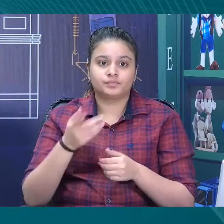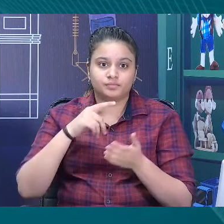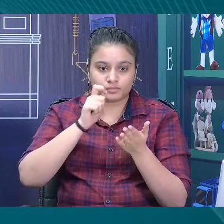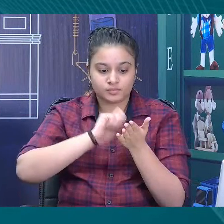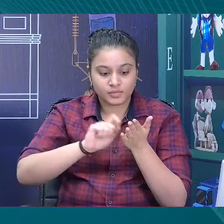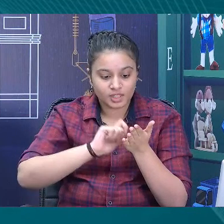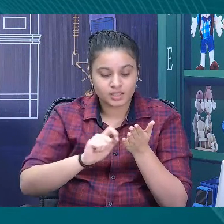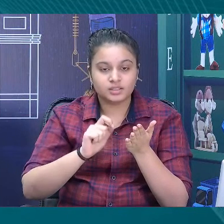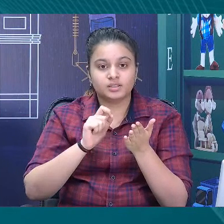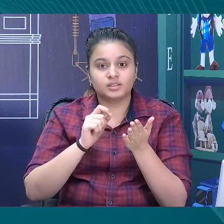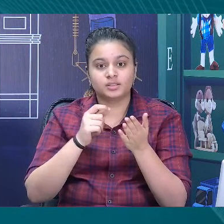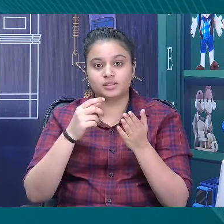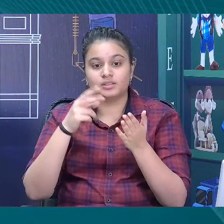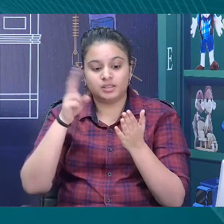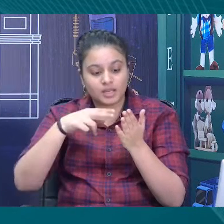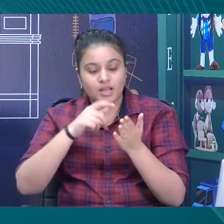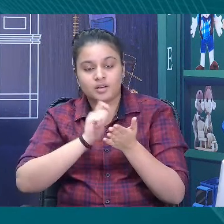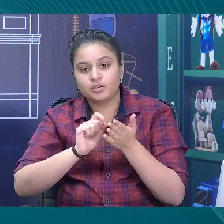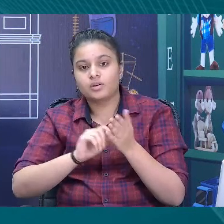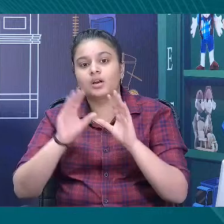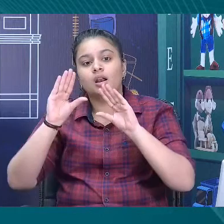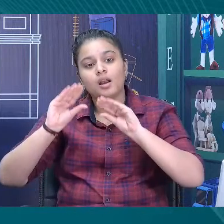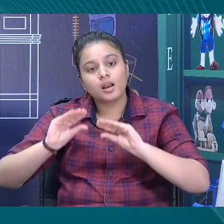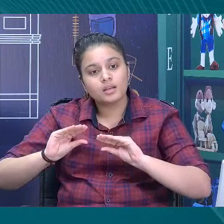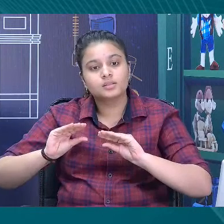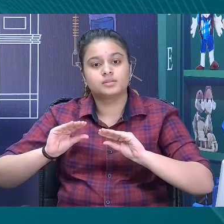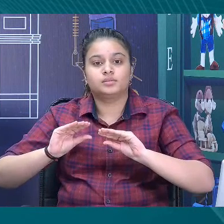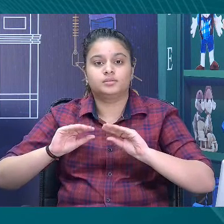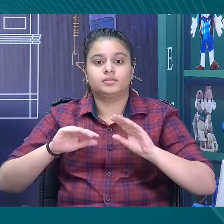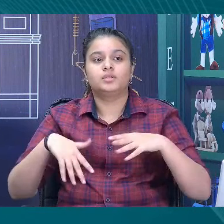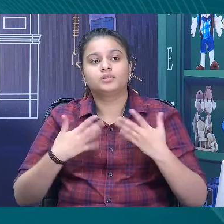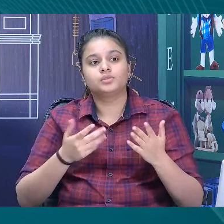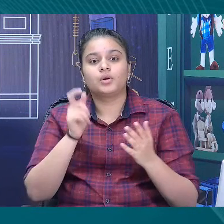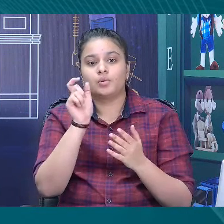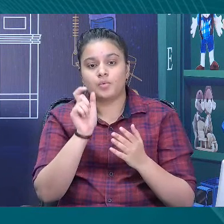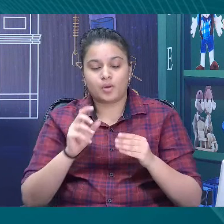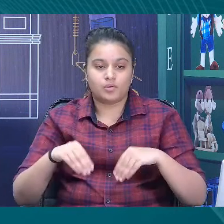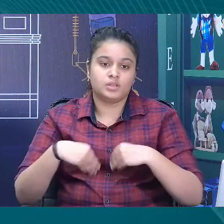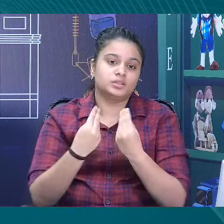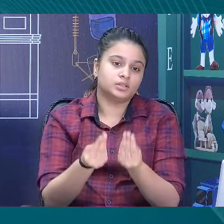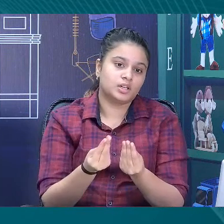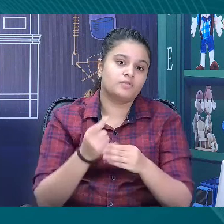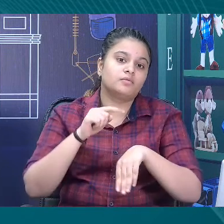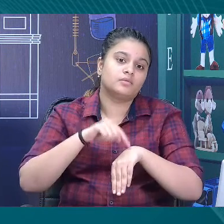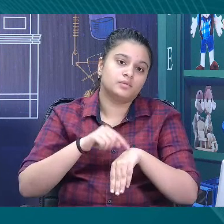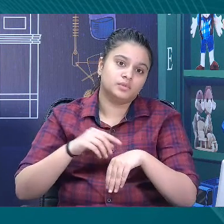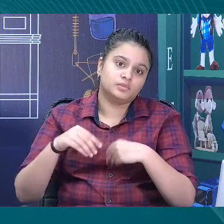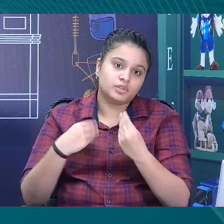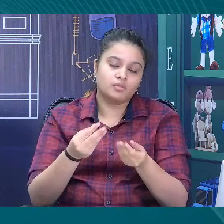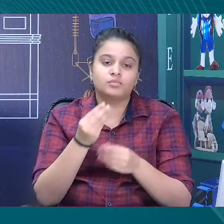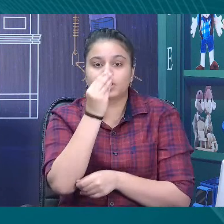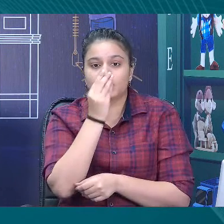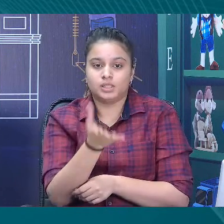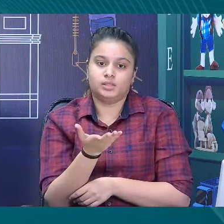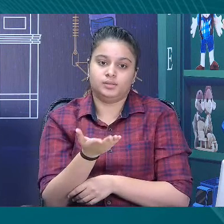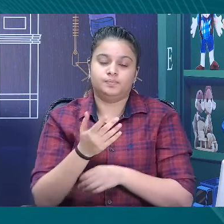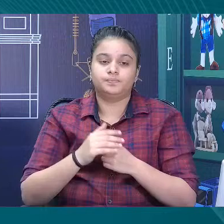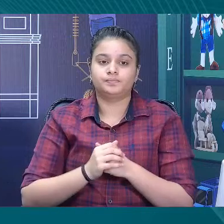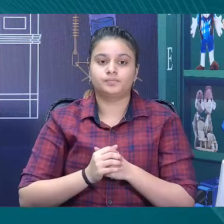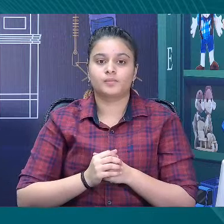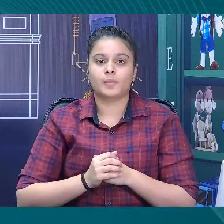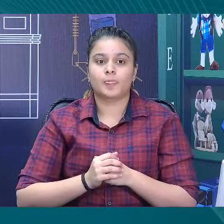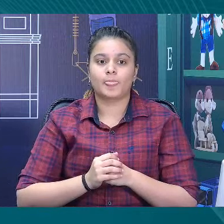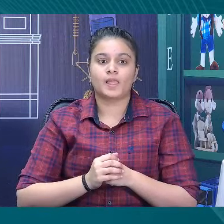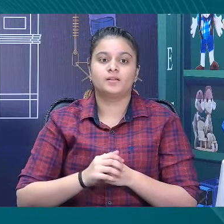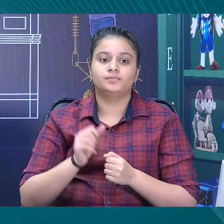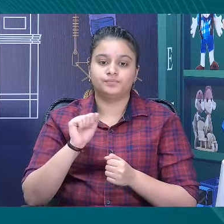write less. We can also give them some scaffolds so that it is less than, so that it is easier for them to go ahead with it. And of